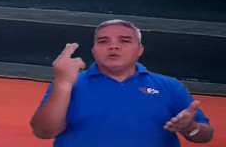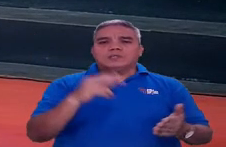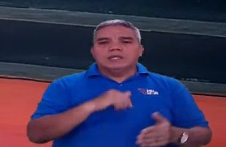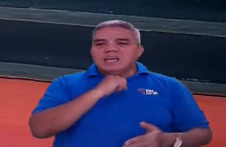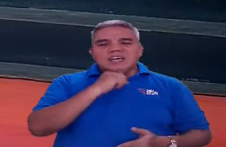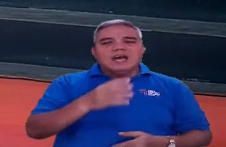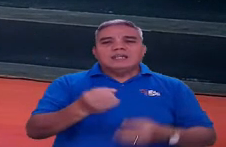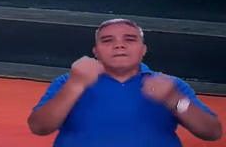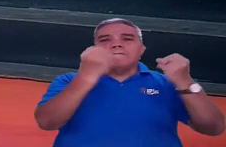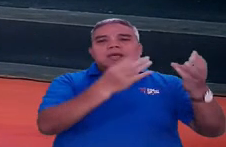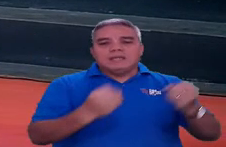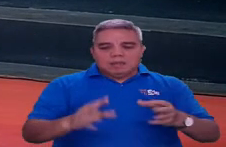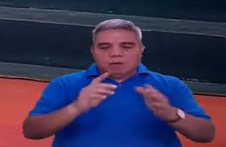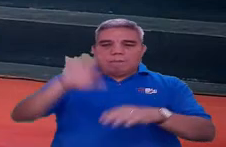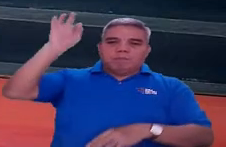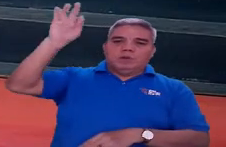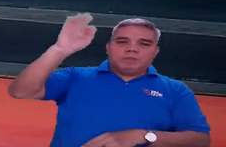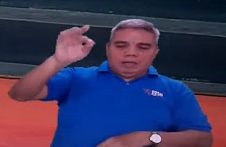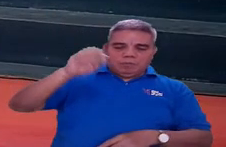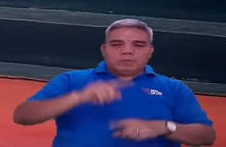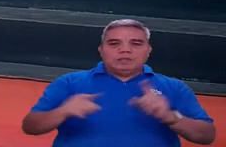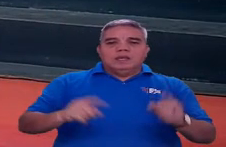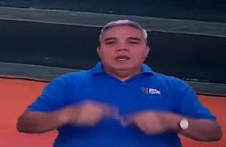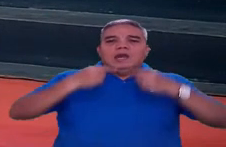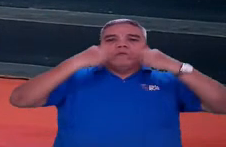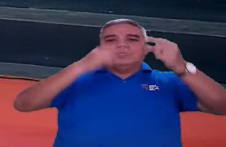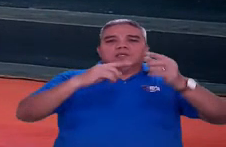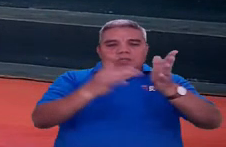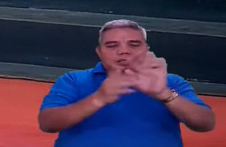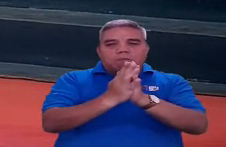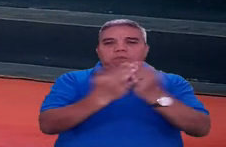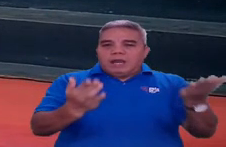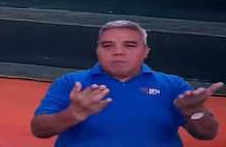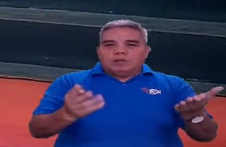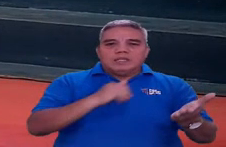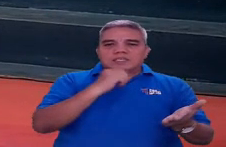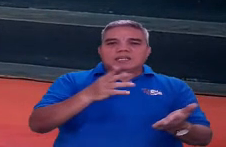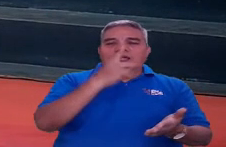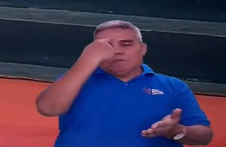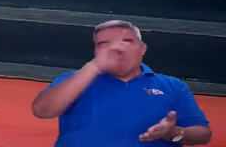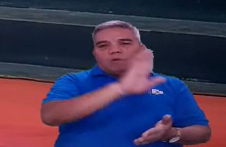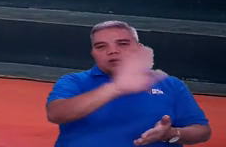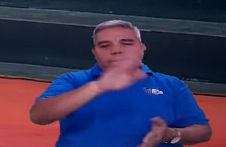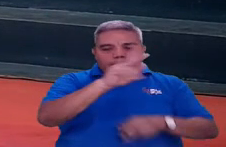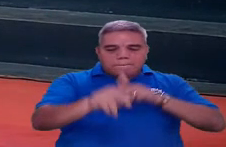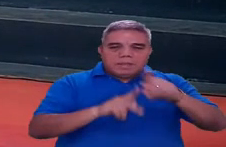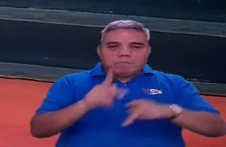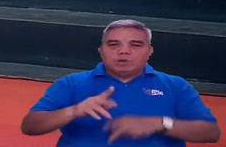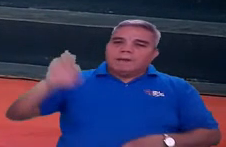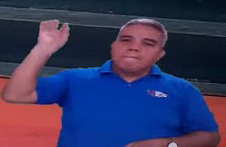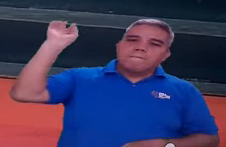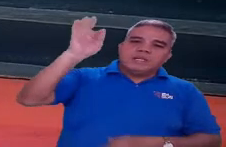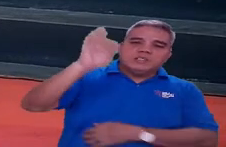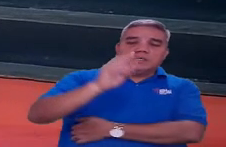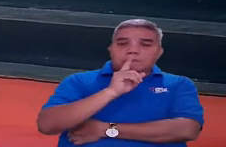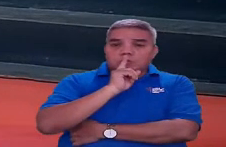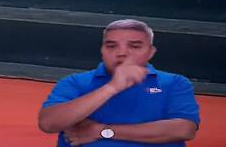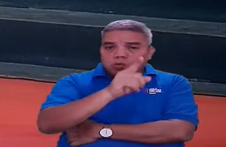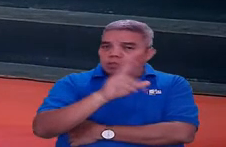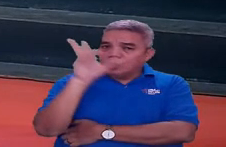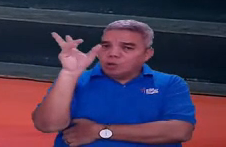Bible. Not many in the pulpit, behind the pulpit, raising up the Bible when they stand before the people are really preachers of the